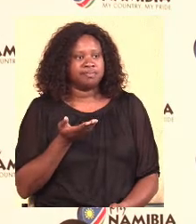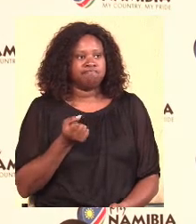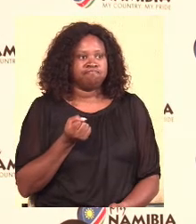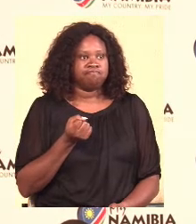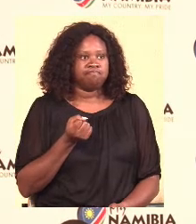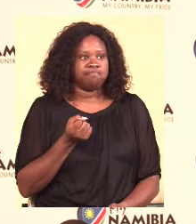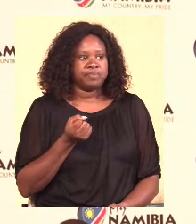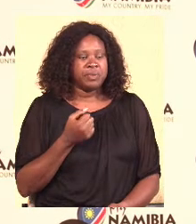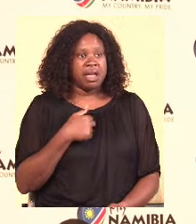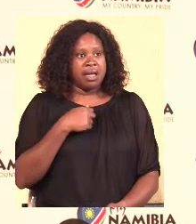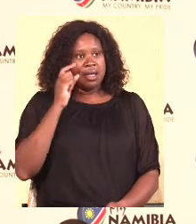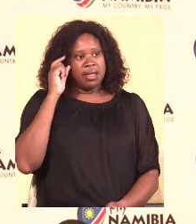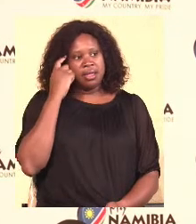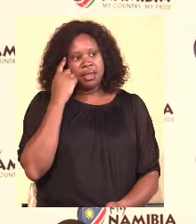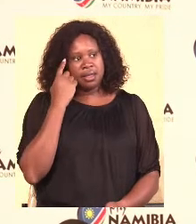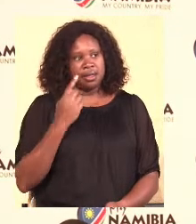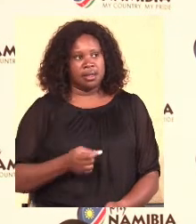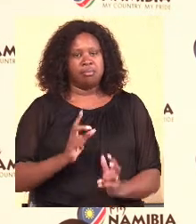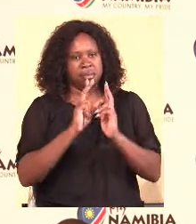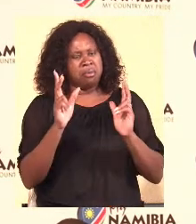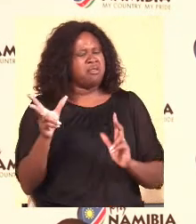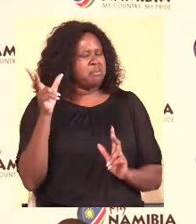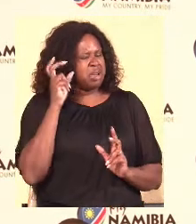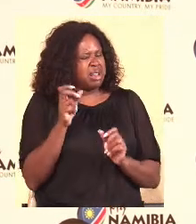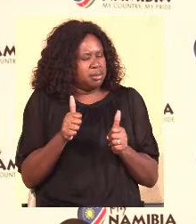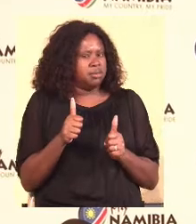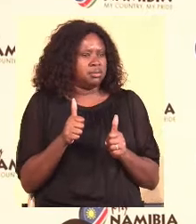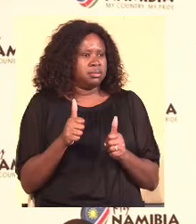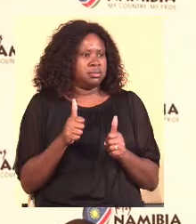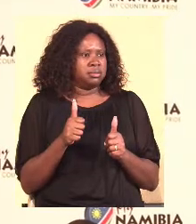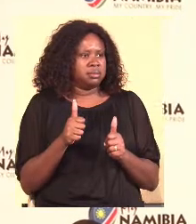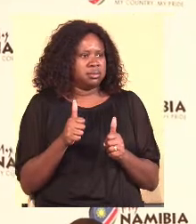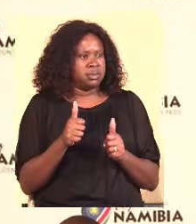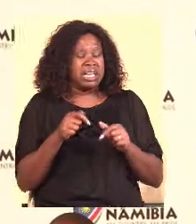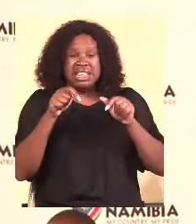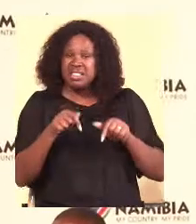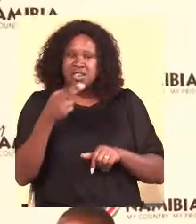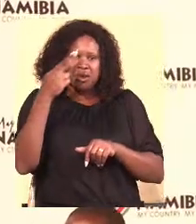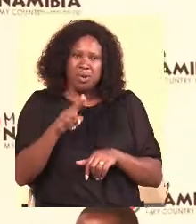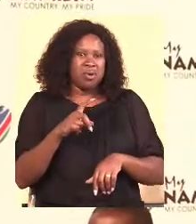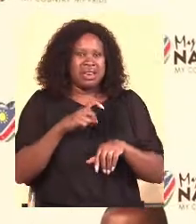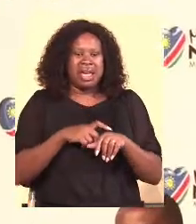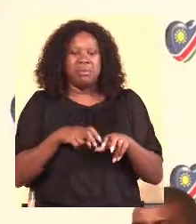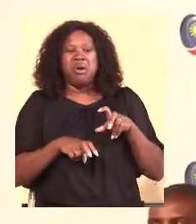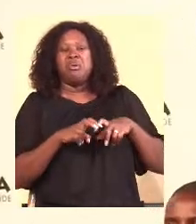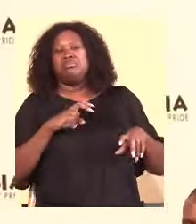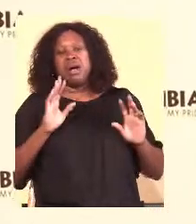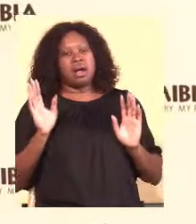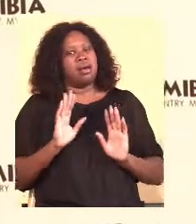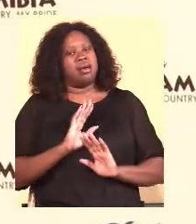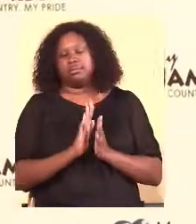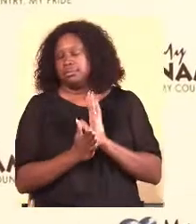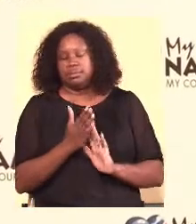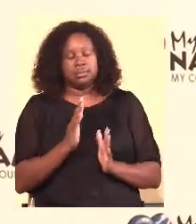I think I would like people to listen very carefully. This is not the time to withdraw. This